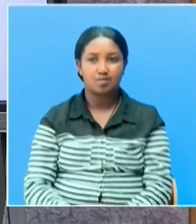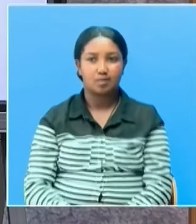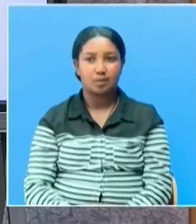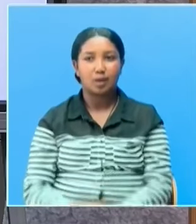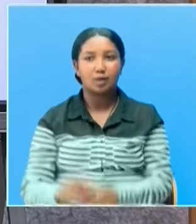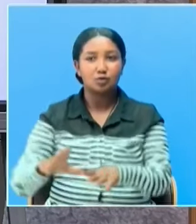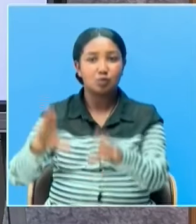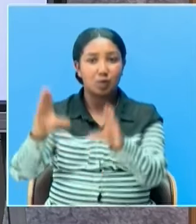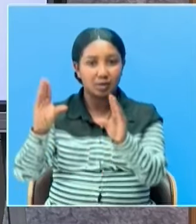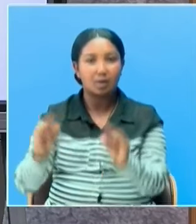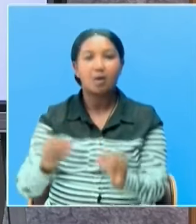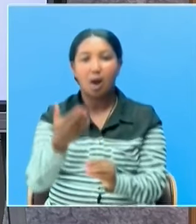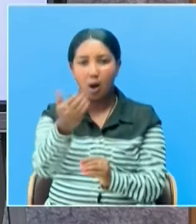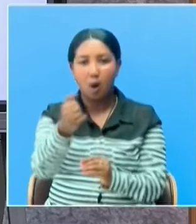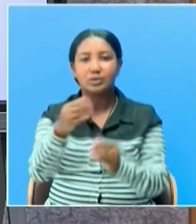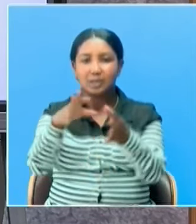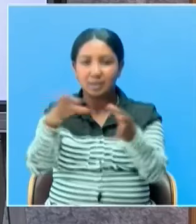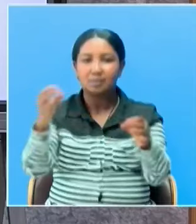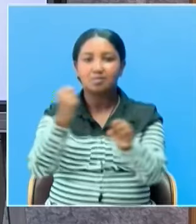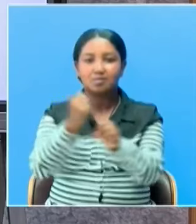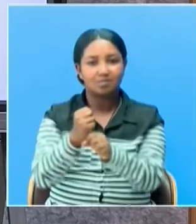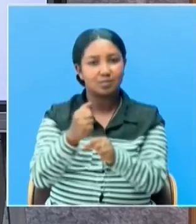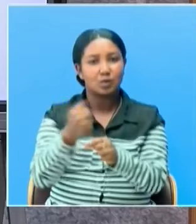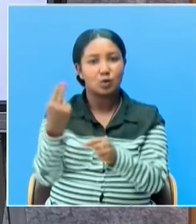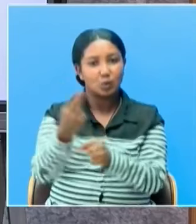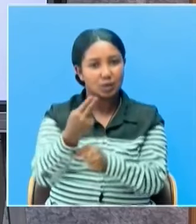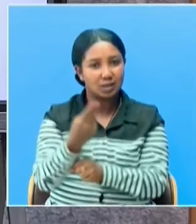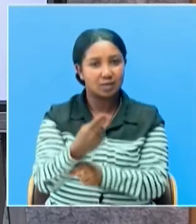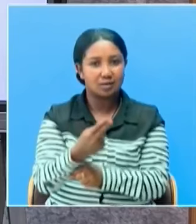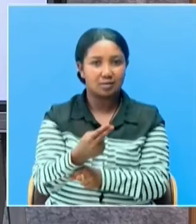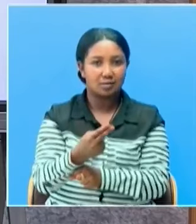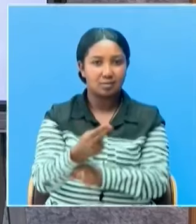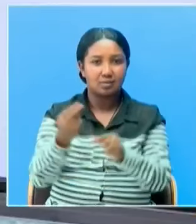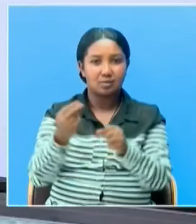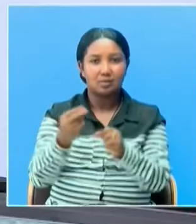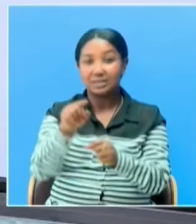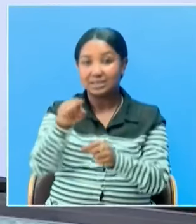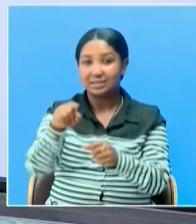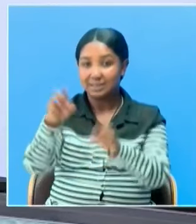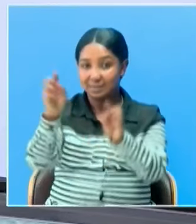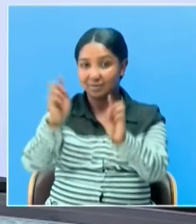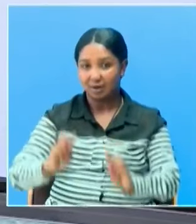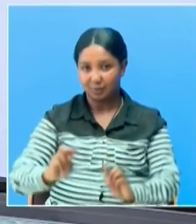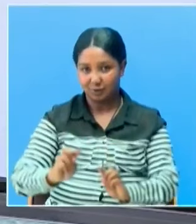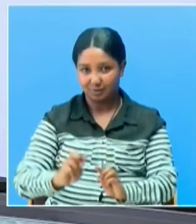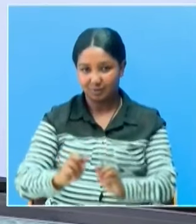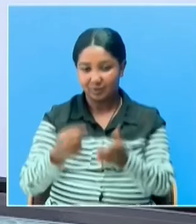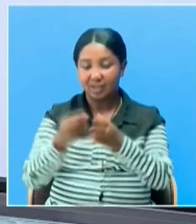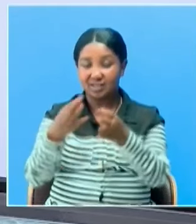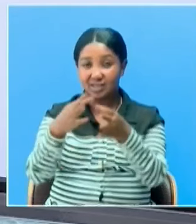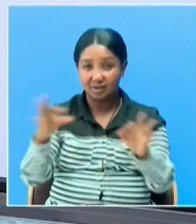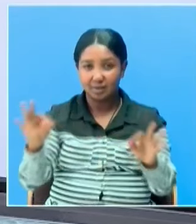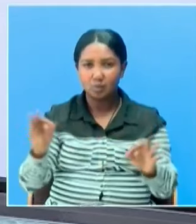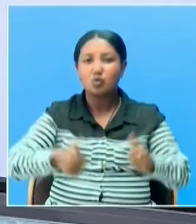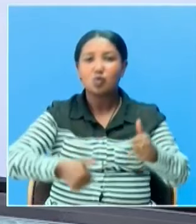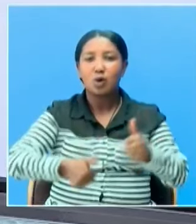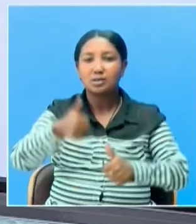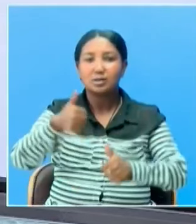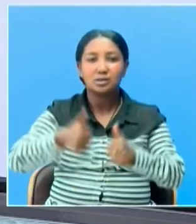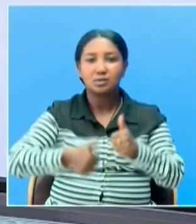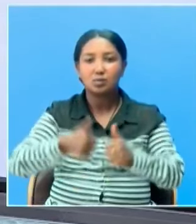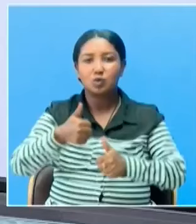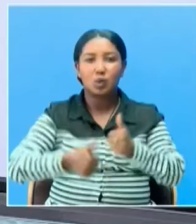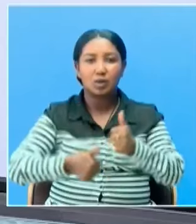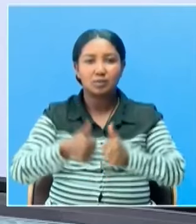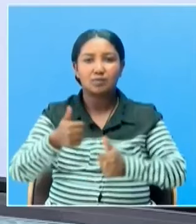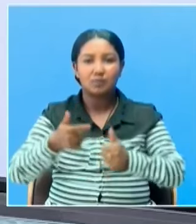See then, now you are going to make the sentences using this structure. In this sentence, which one is adjective? First